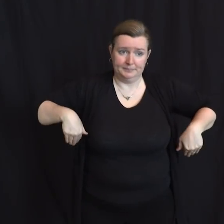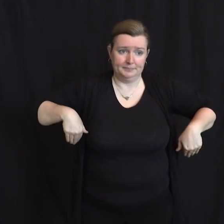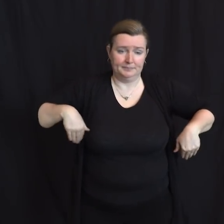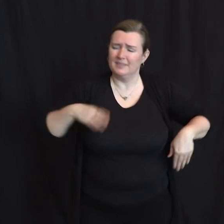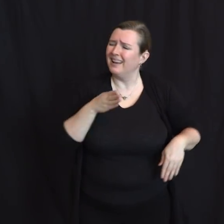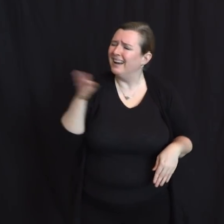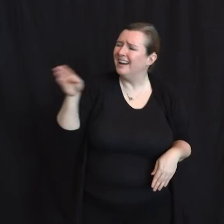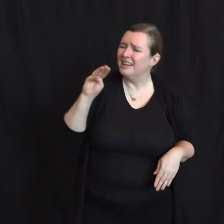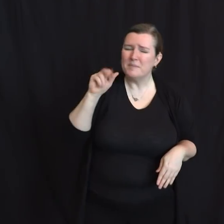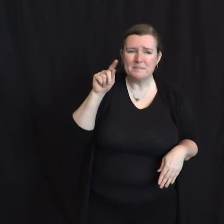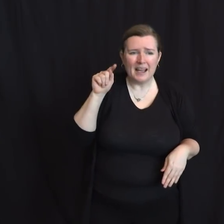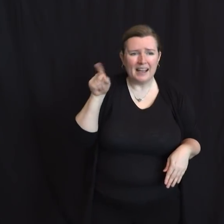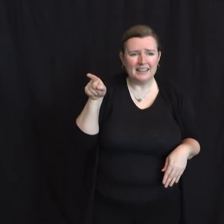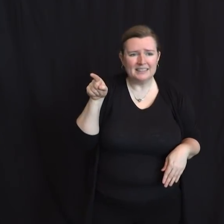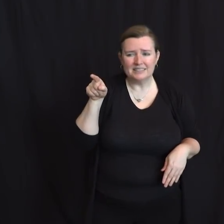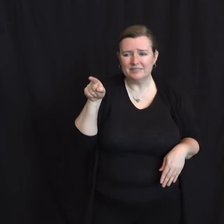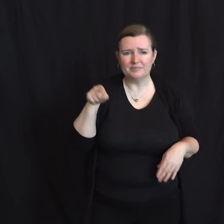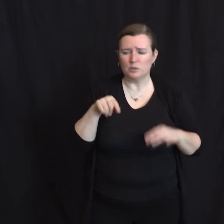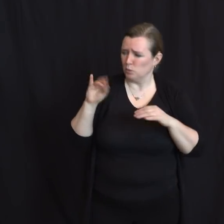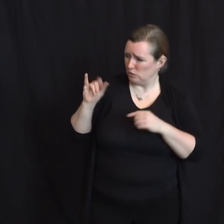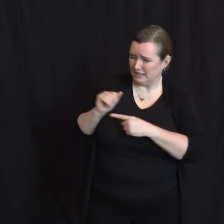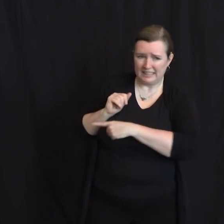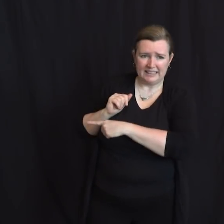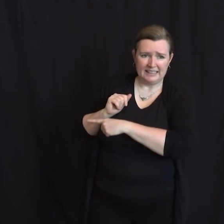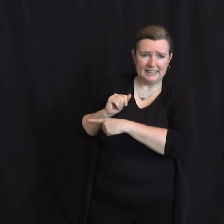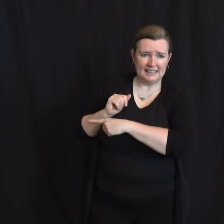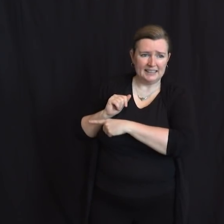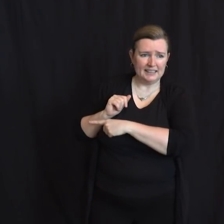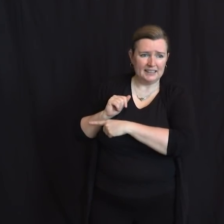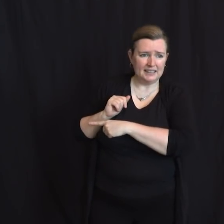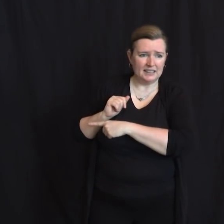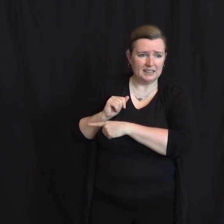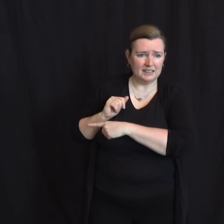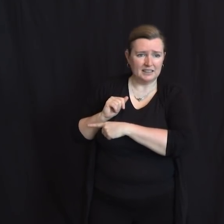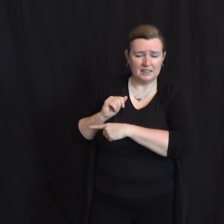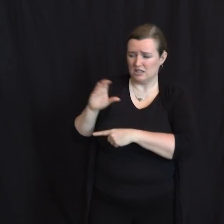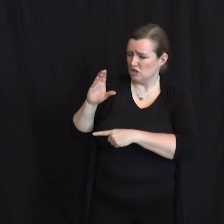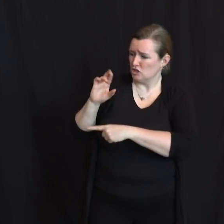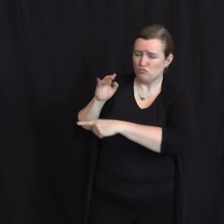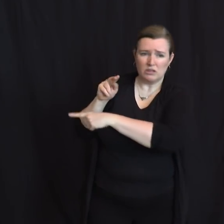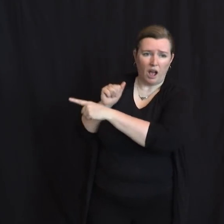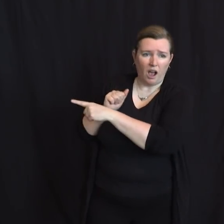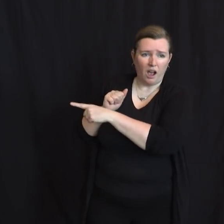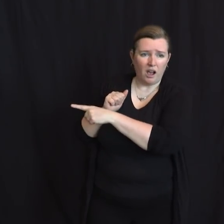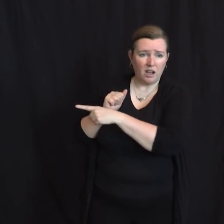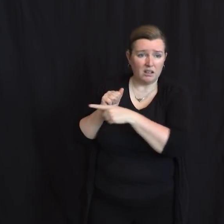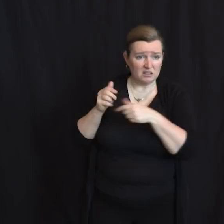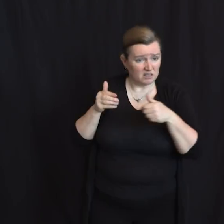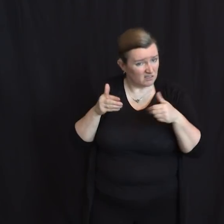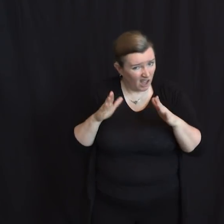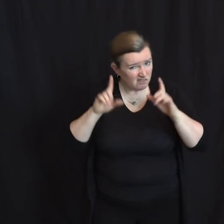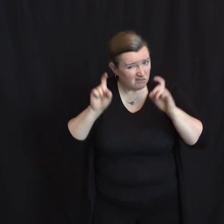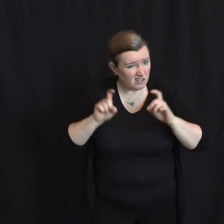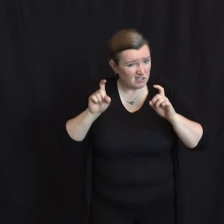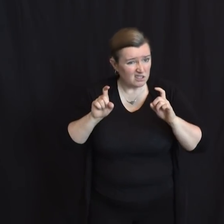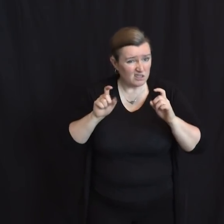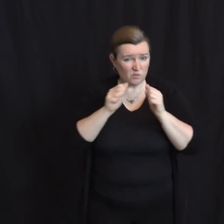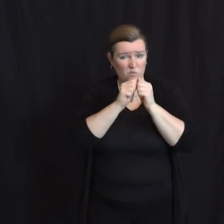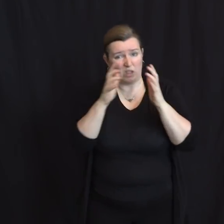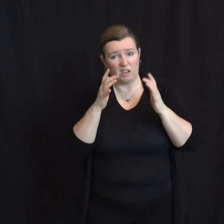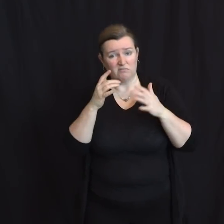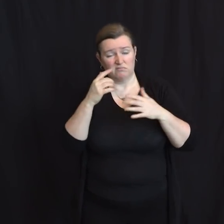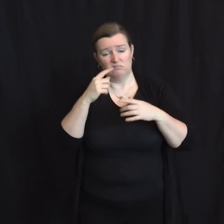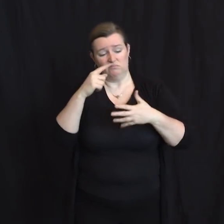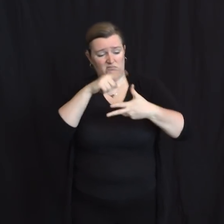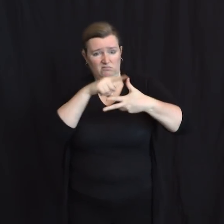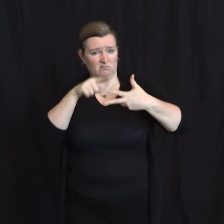Judy or Christina on when do you see asymptomatic testing. But Matt, a particular comment, if you could,